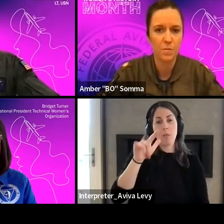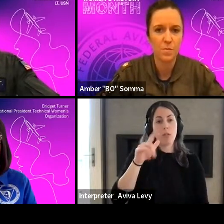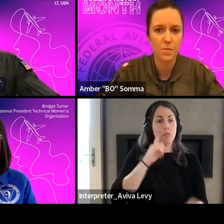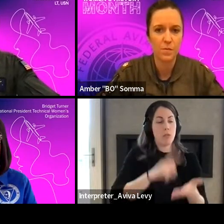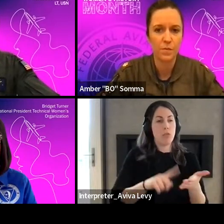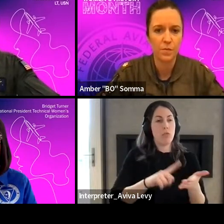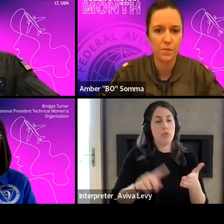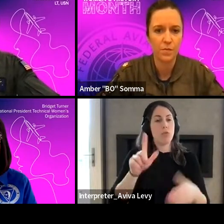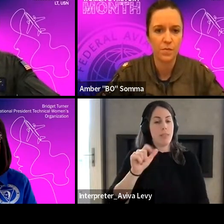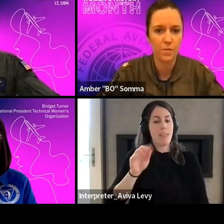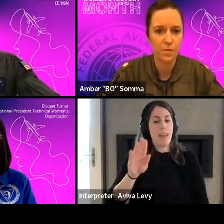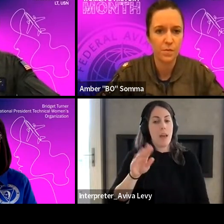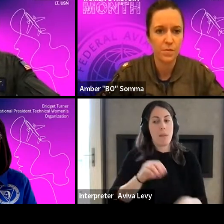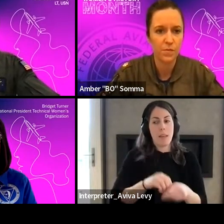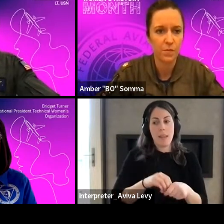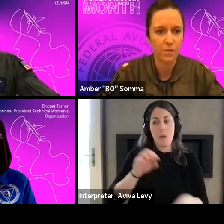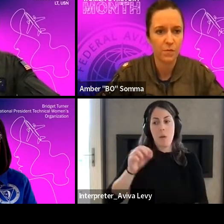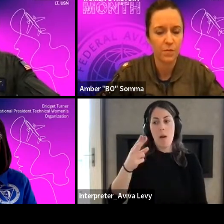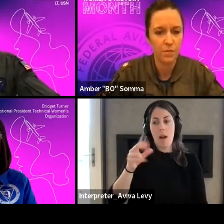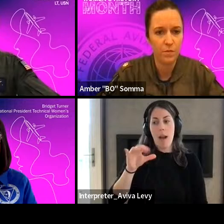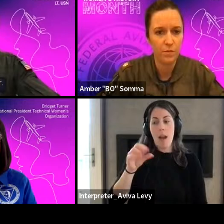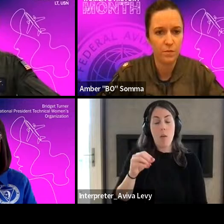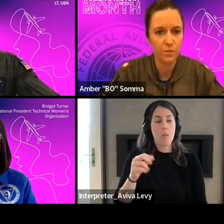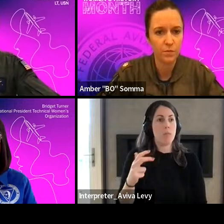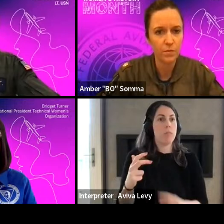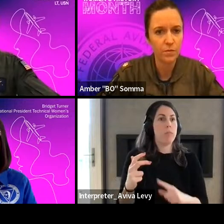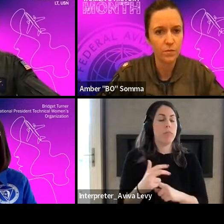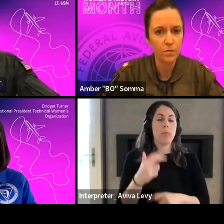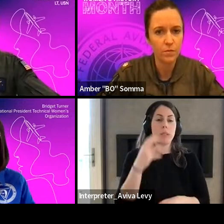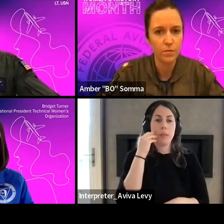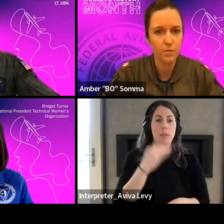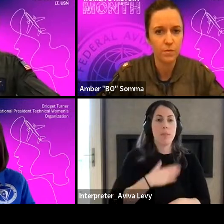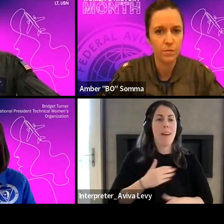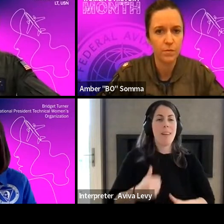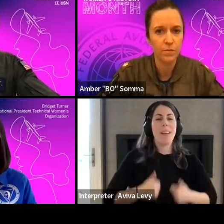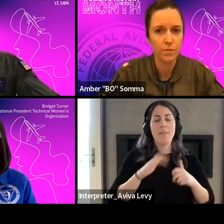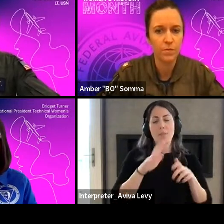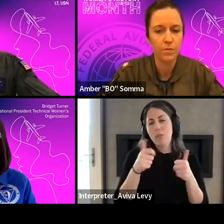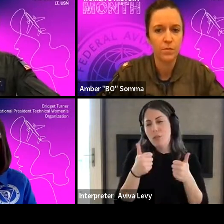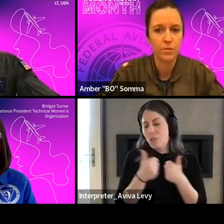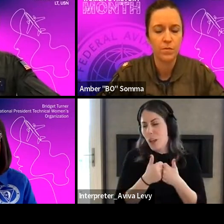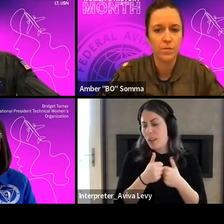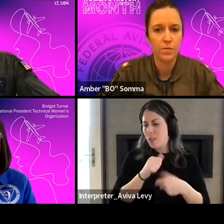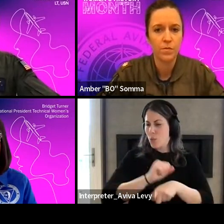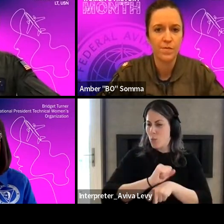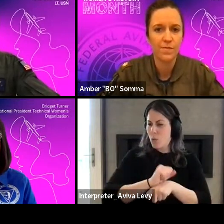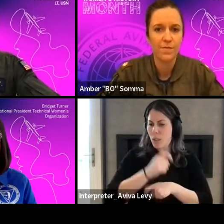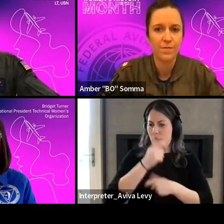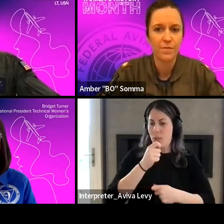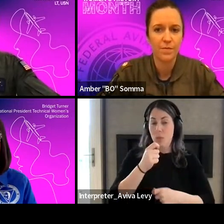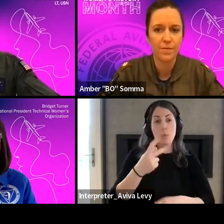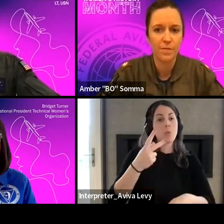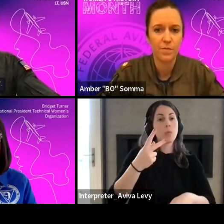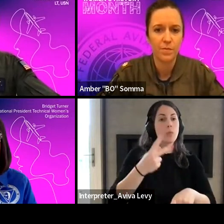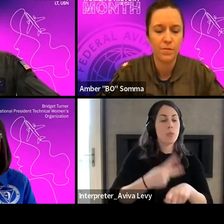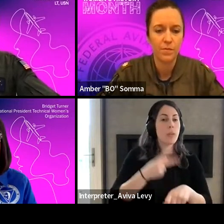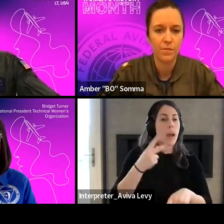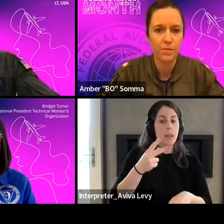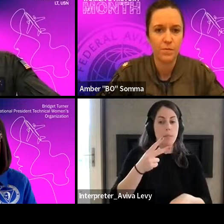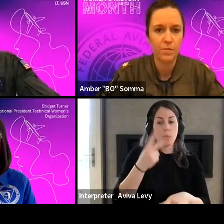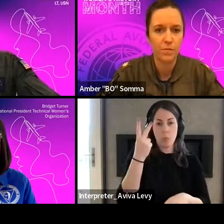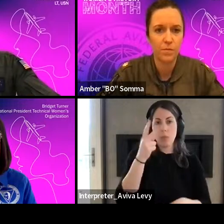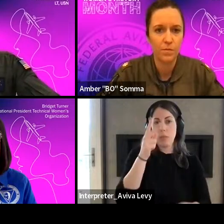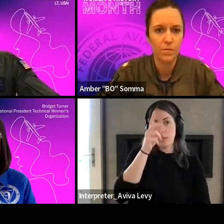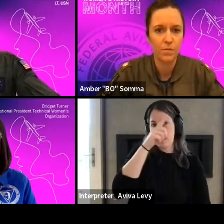It was one of the best experiences of my life. Very challenging, very interesting work. I did it for 2 summers. I wouldn't say